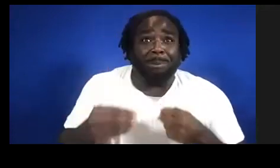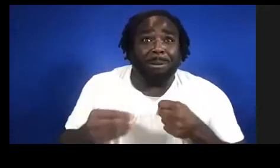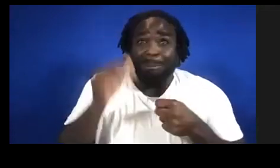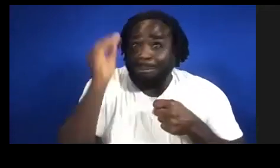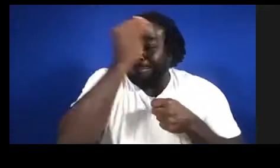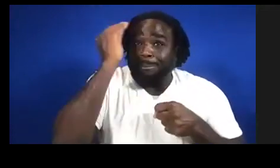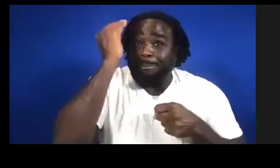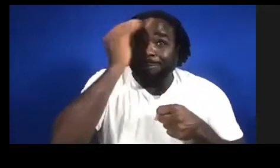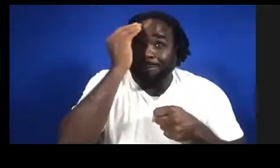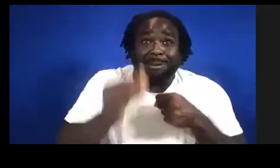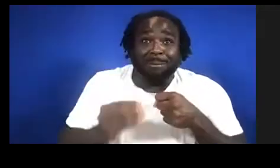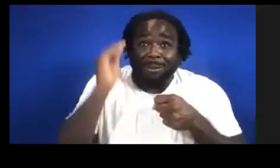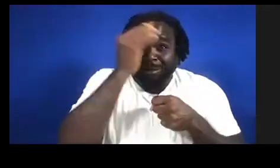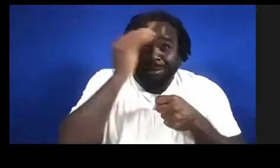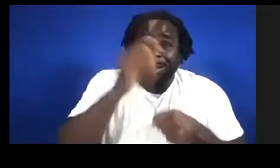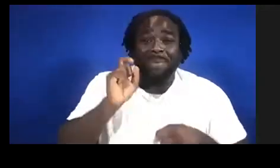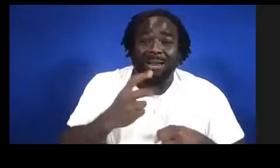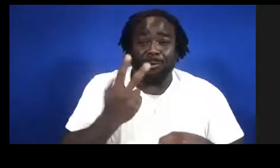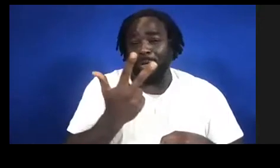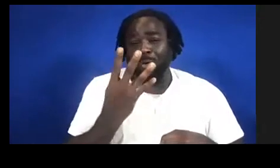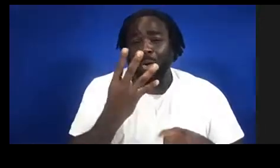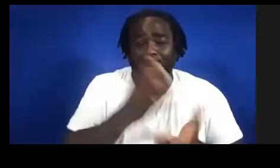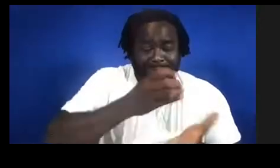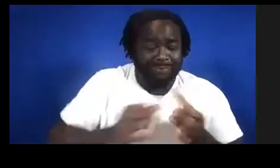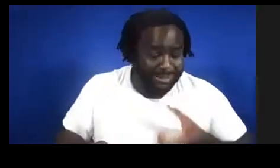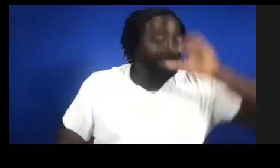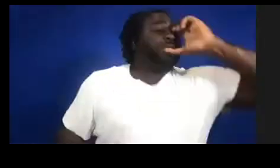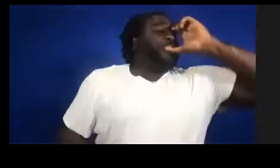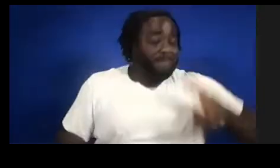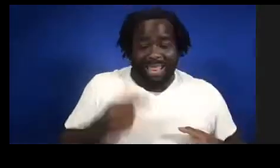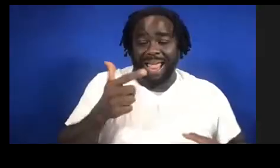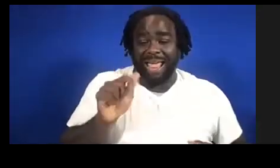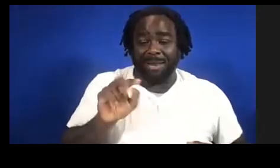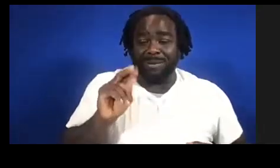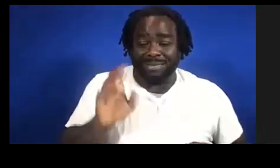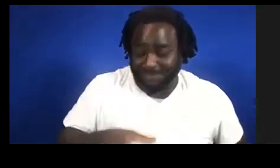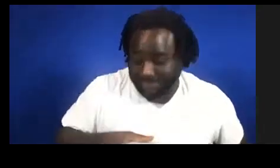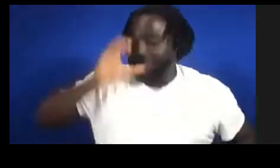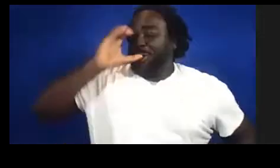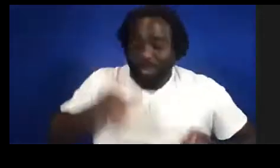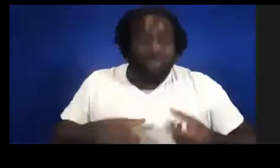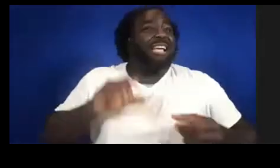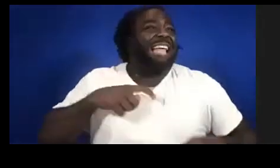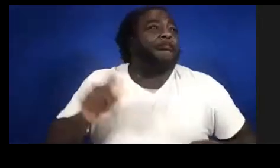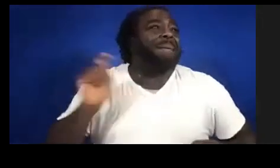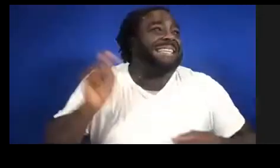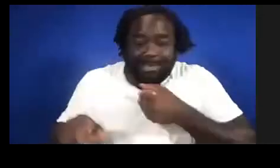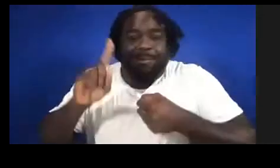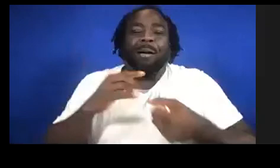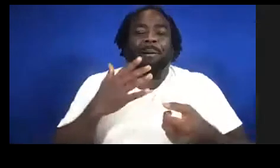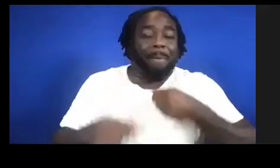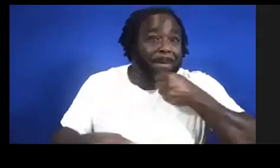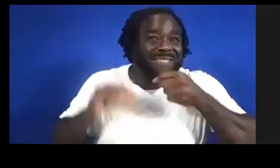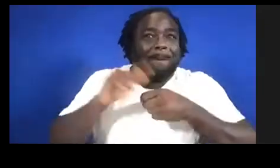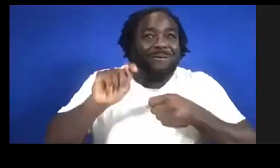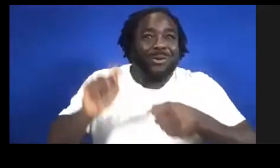sweat. He ain't trying to sop up his forehead or nothing. He ain't got them 3 or 4 jugs of